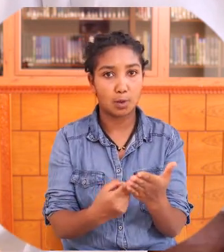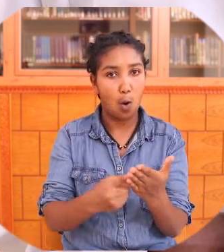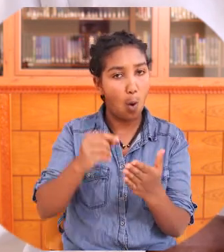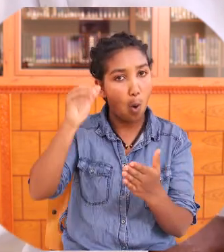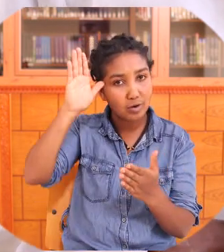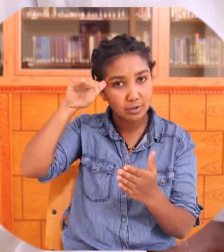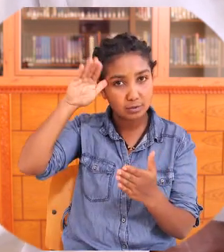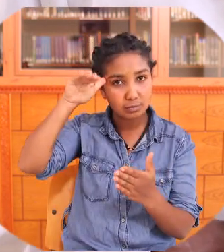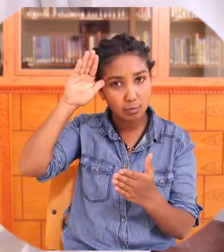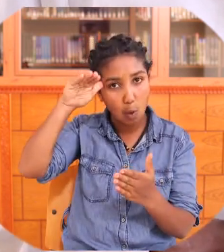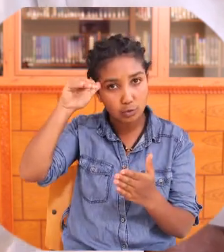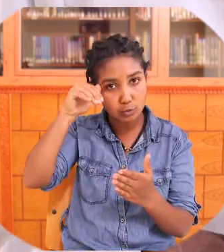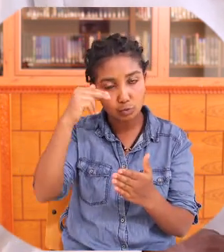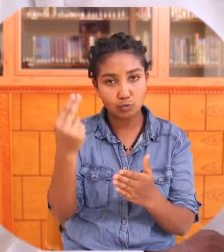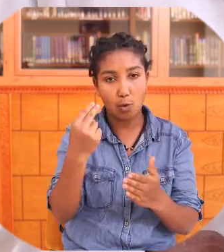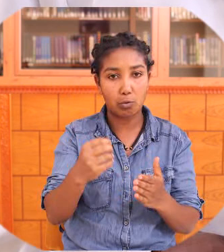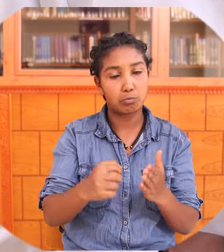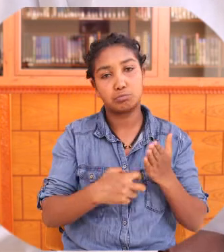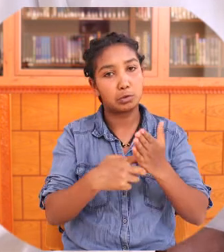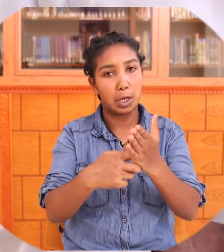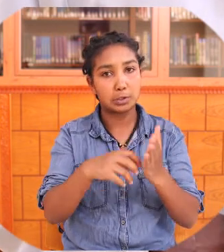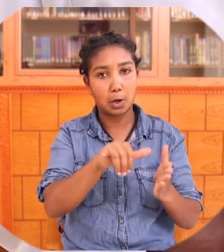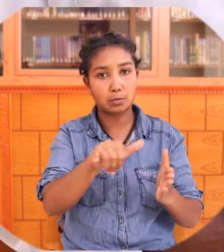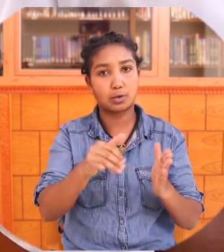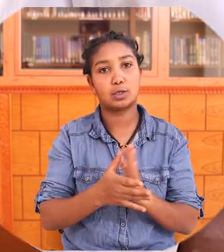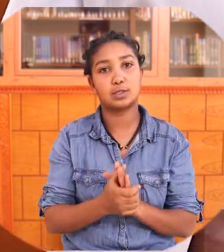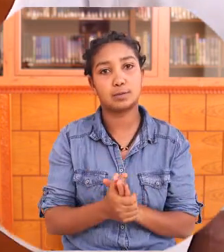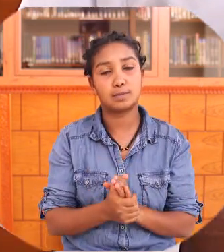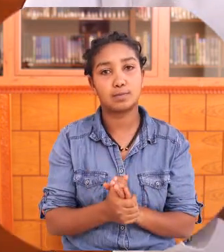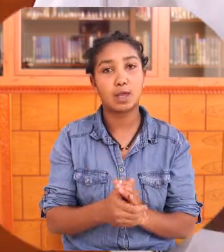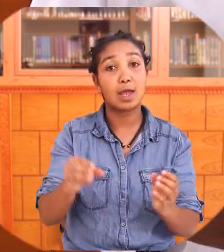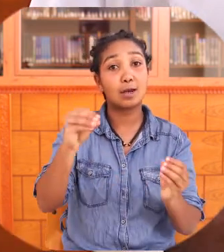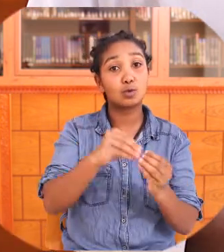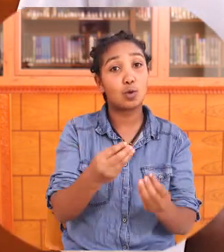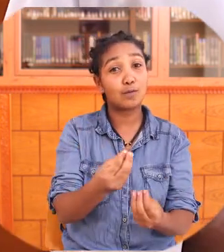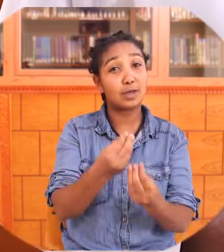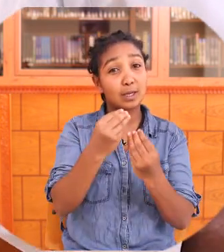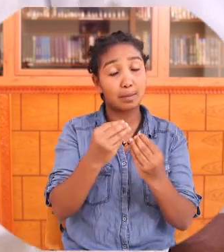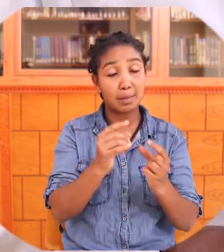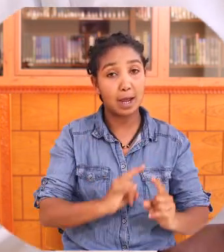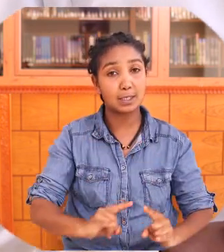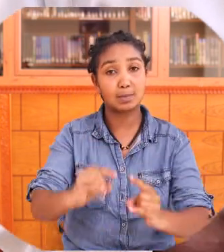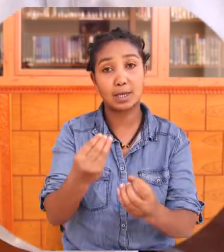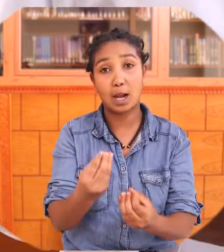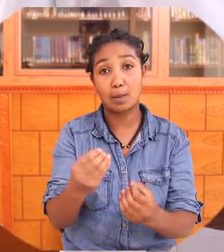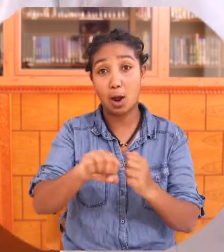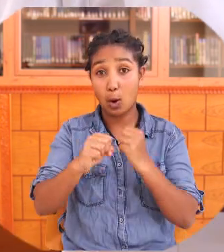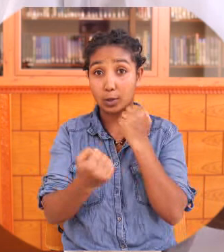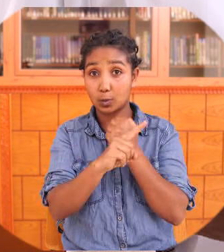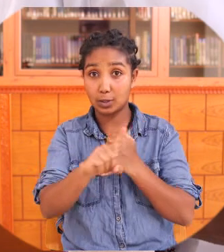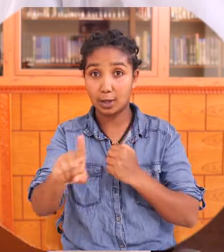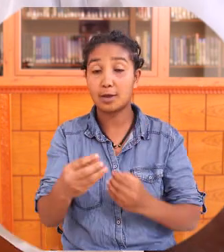horse. They can use horse for the drag power. And also feeding mechanisms in animals. According to